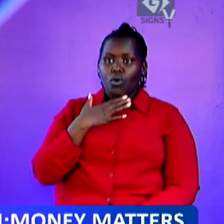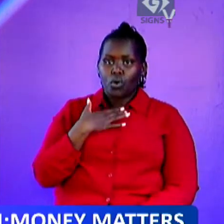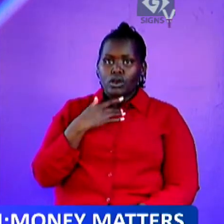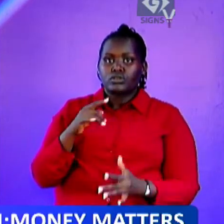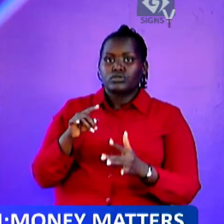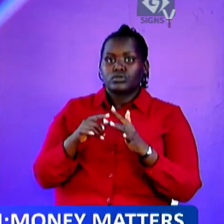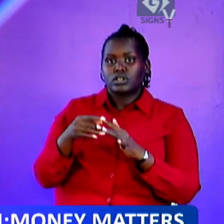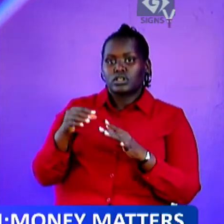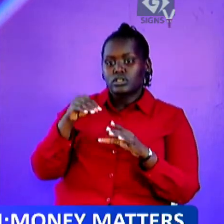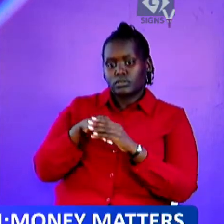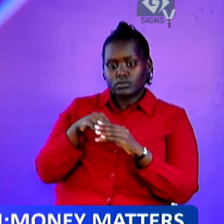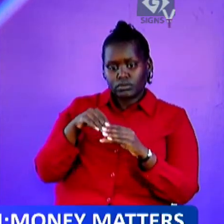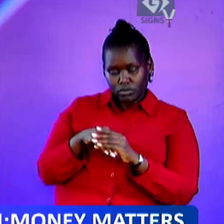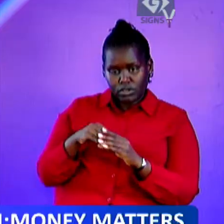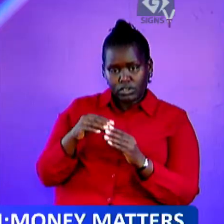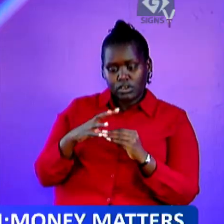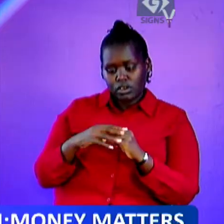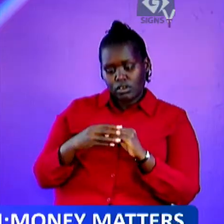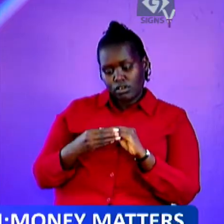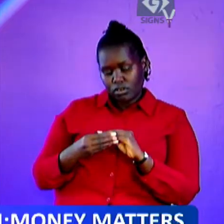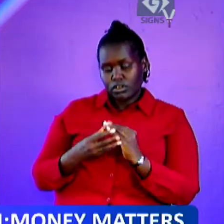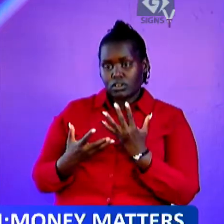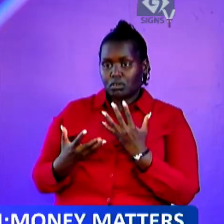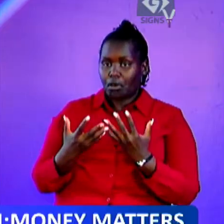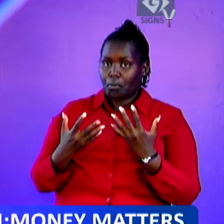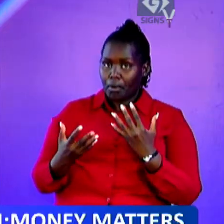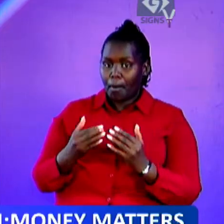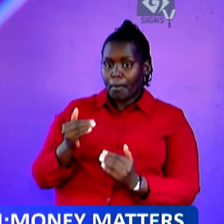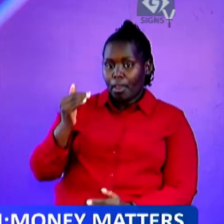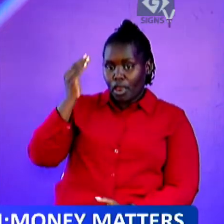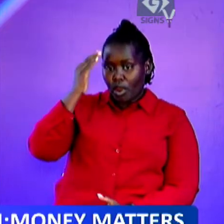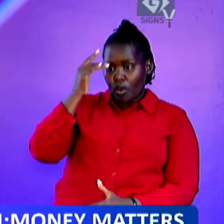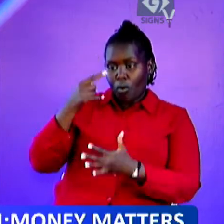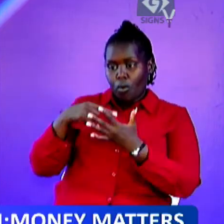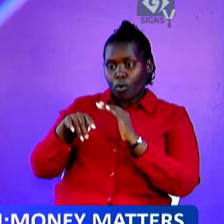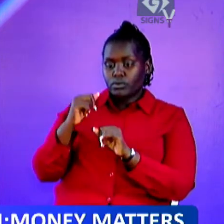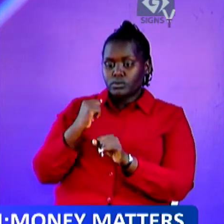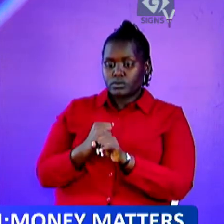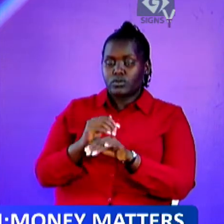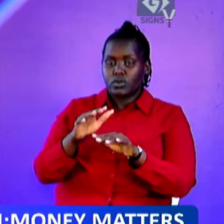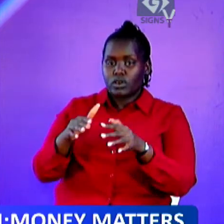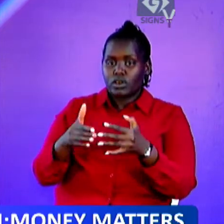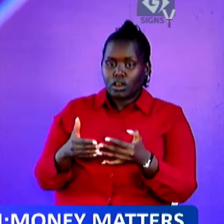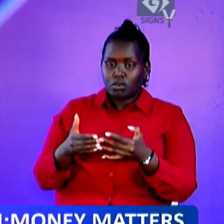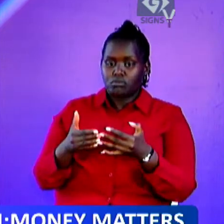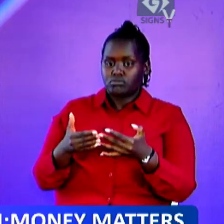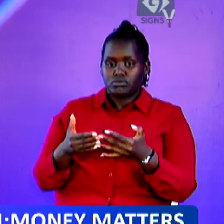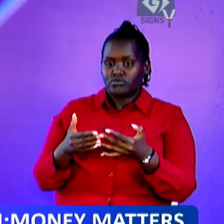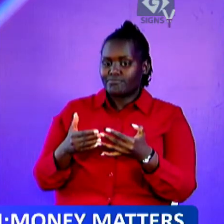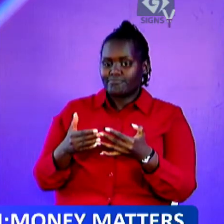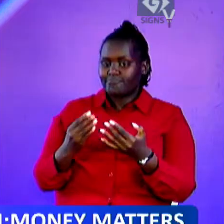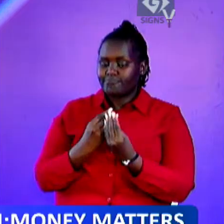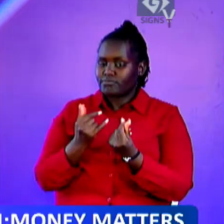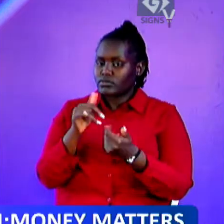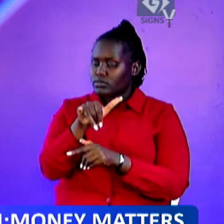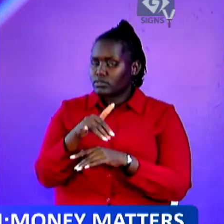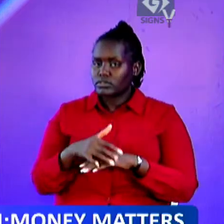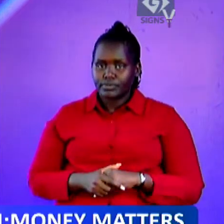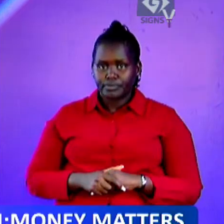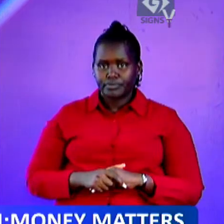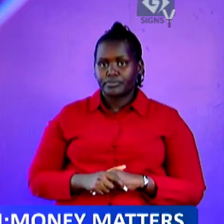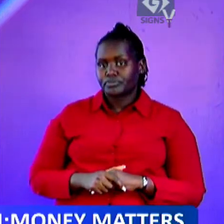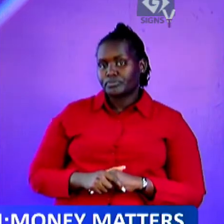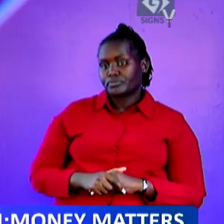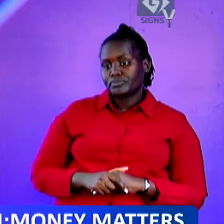investment create or basically get to know what to do and how to go about it? Okay. I think,